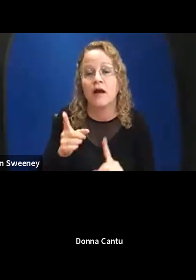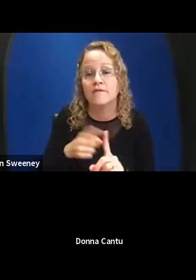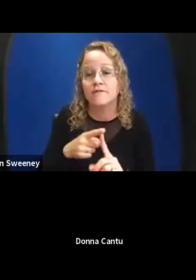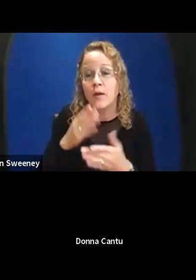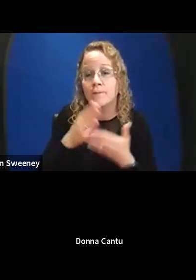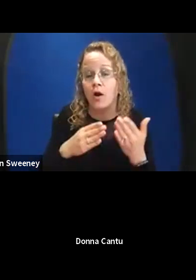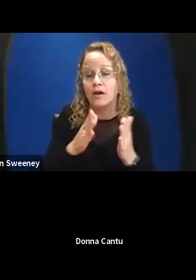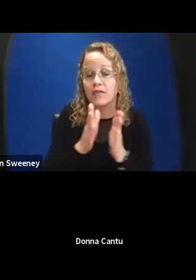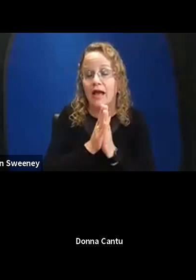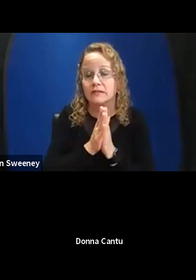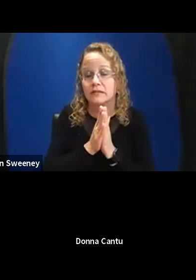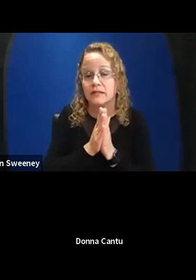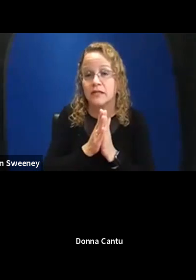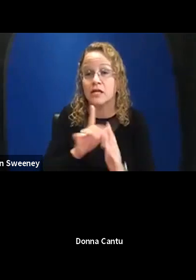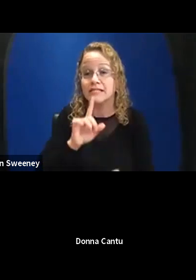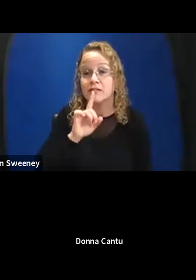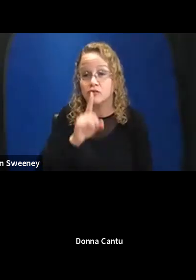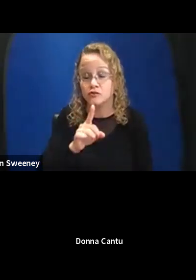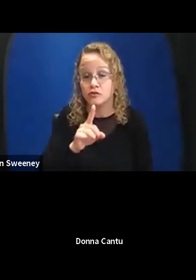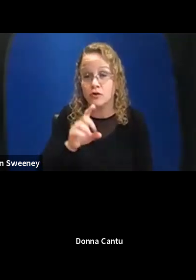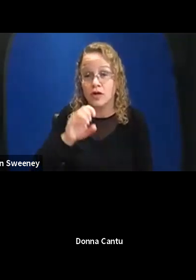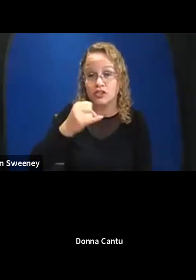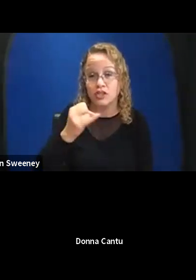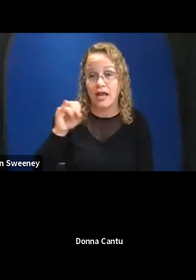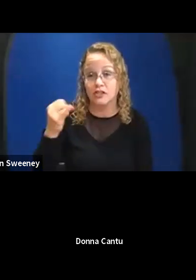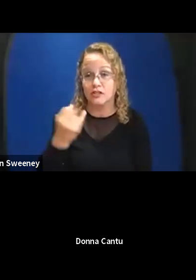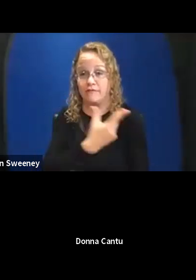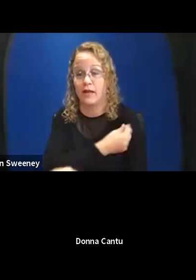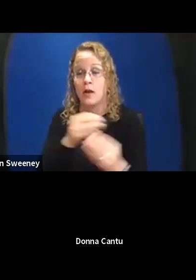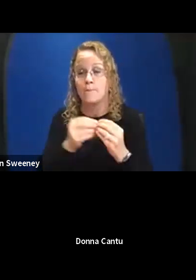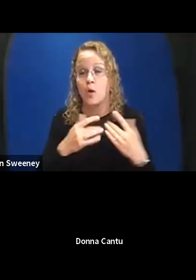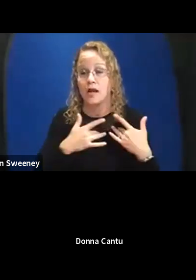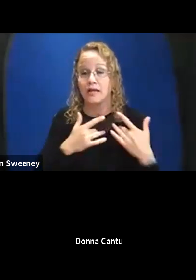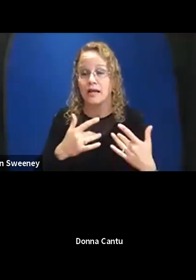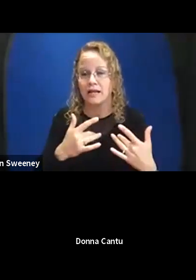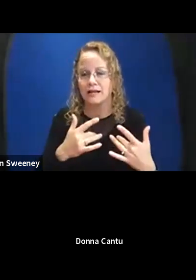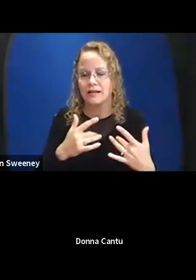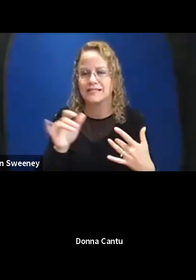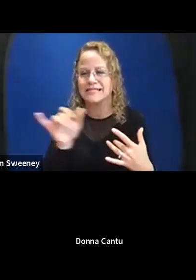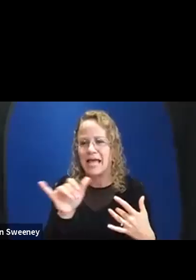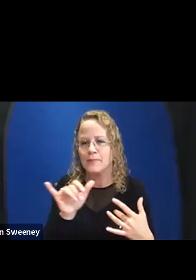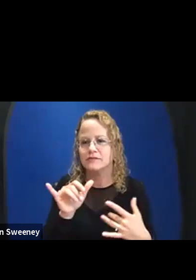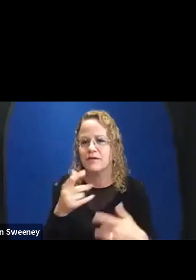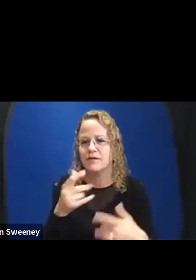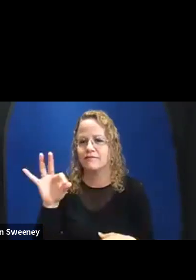the question they asked is it true that the J&J vaccine is more like getting a flu shot?